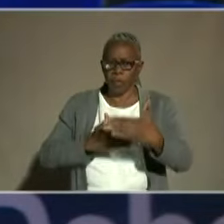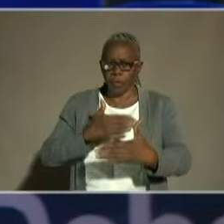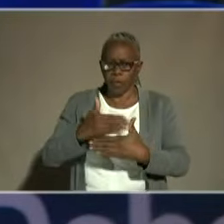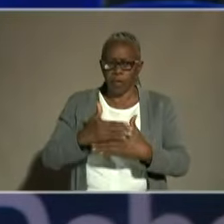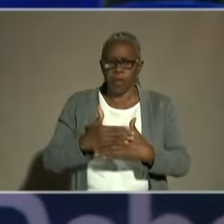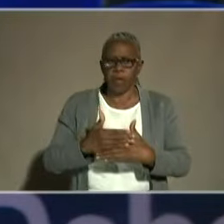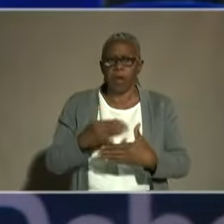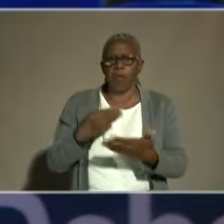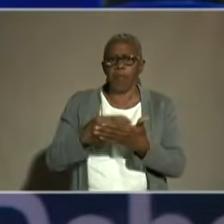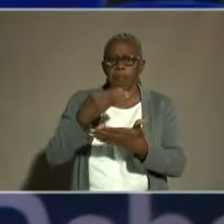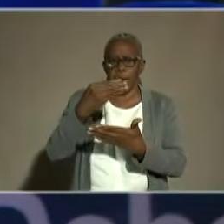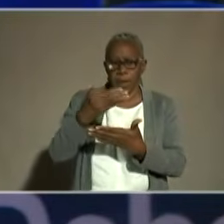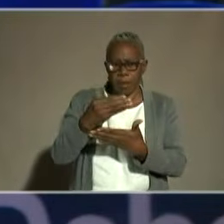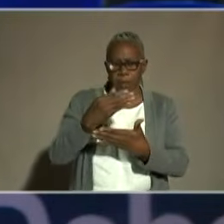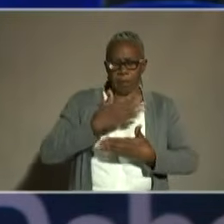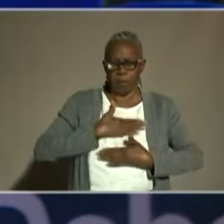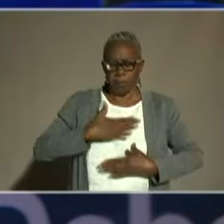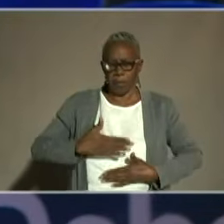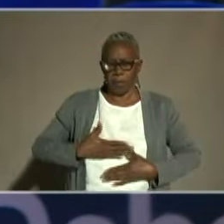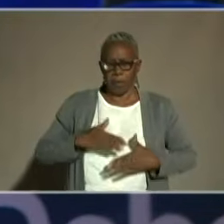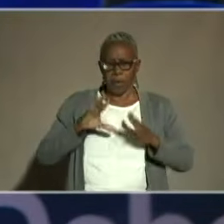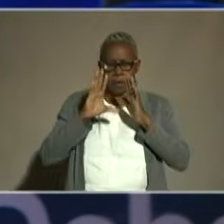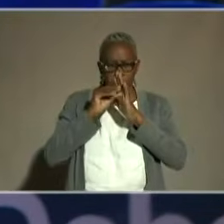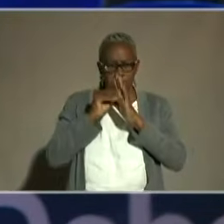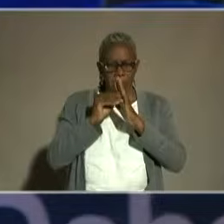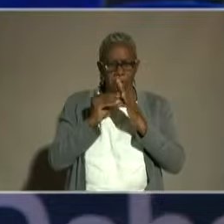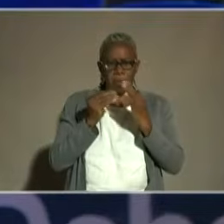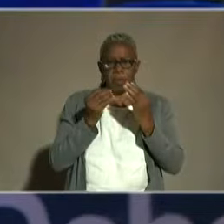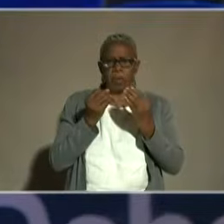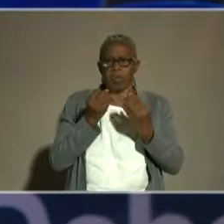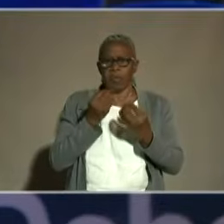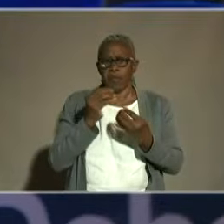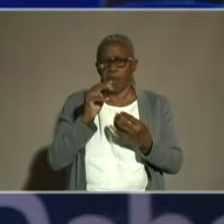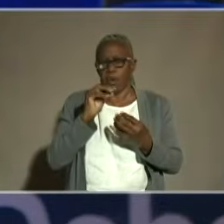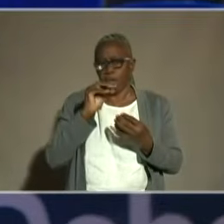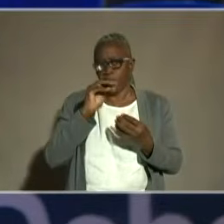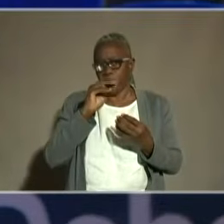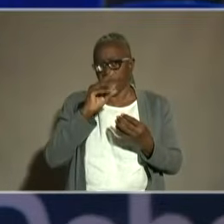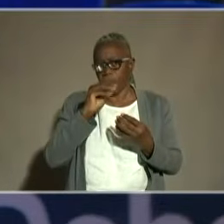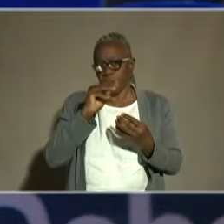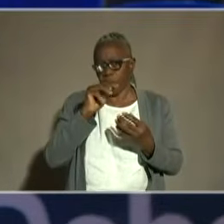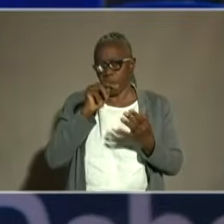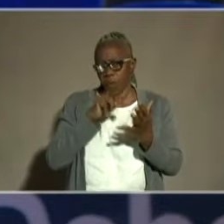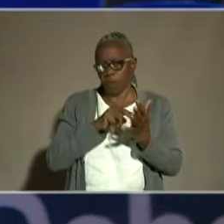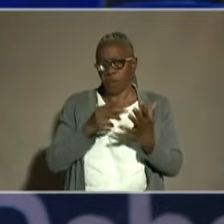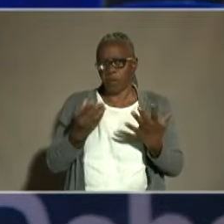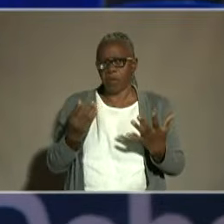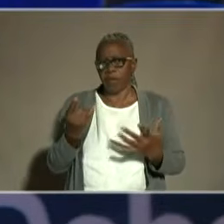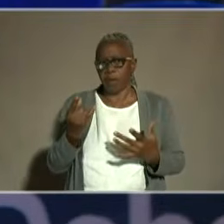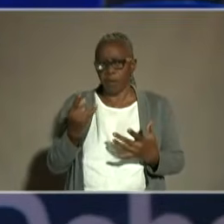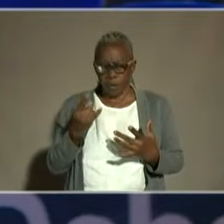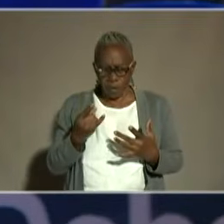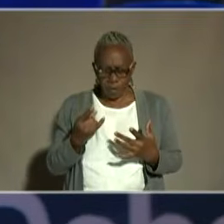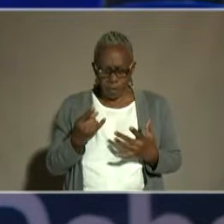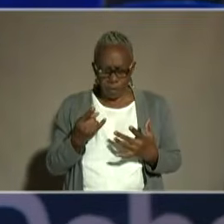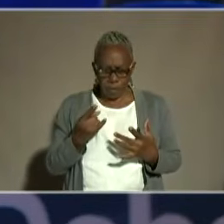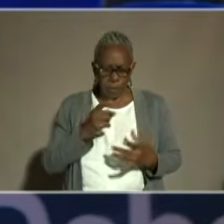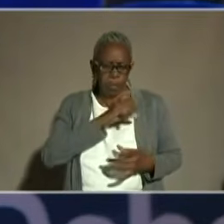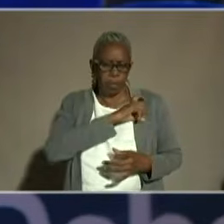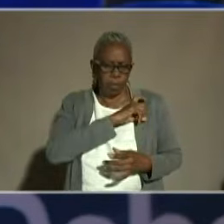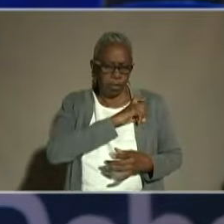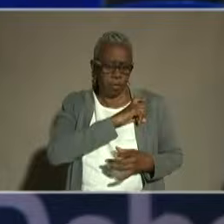cameras. Several thousands of them are under procurement and will be deployed shortly to the police force. We consider this